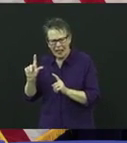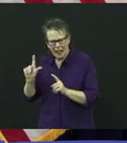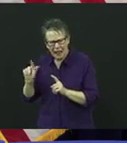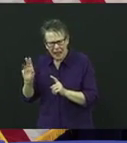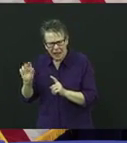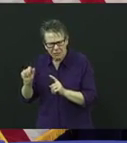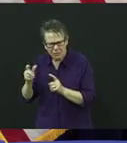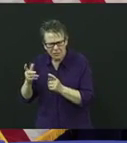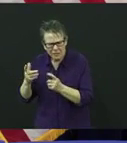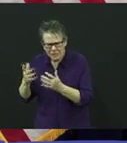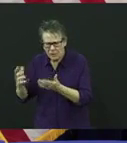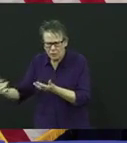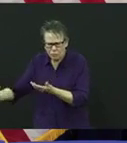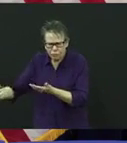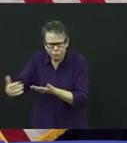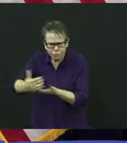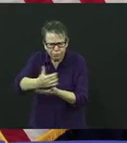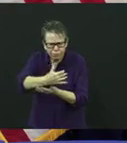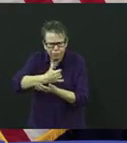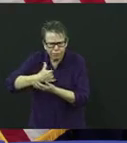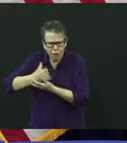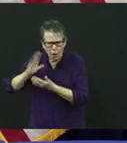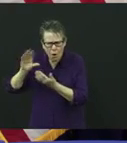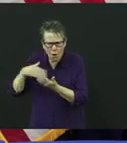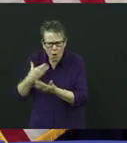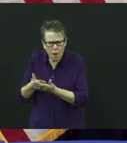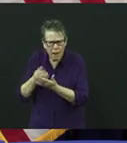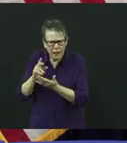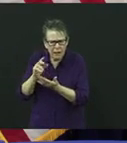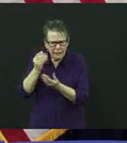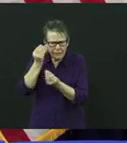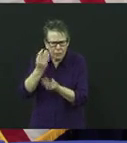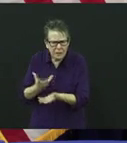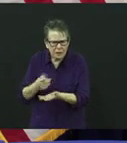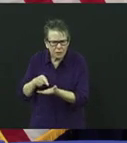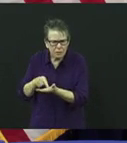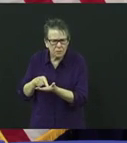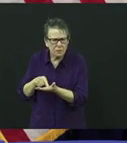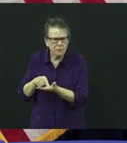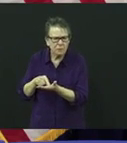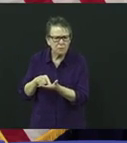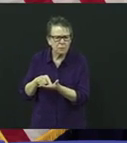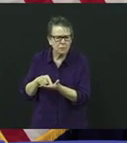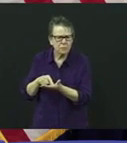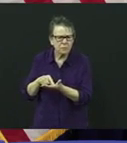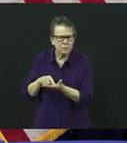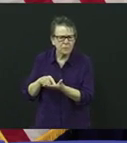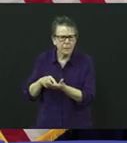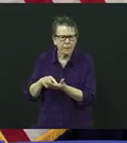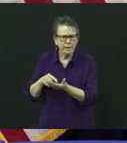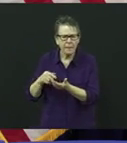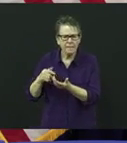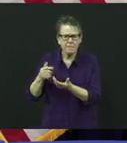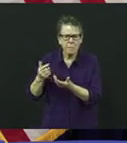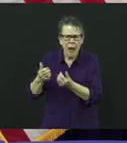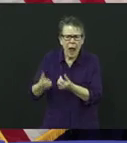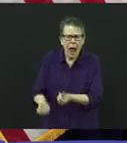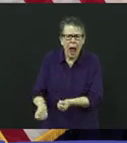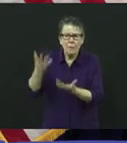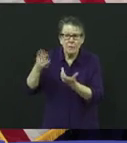you repeat how many of the cases were involved with hospitalizations? Catherine's question: does the federal